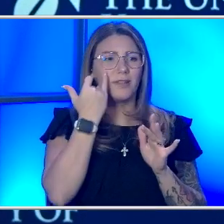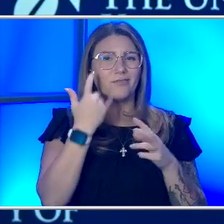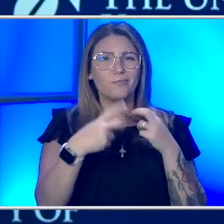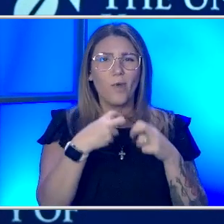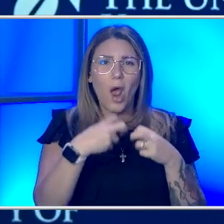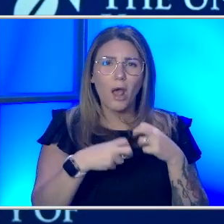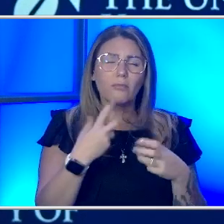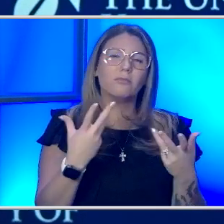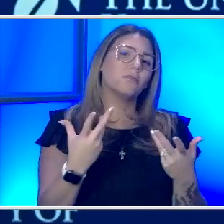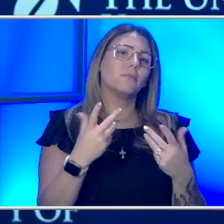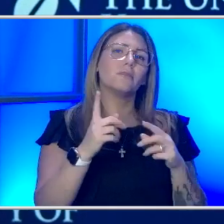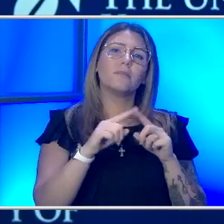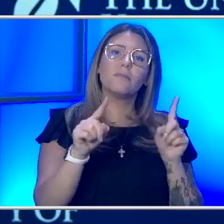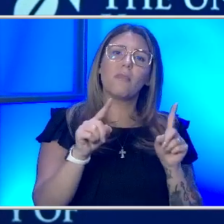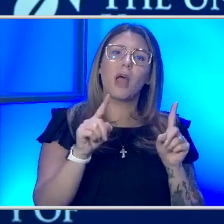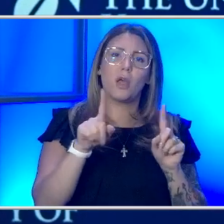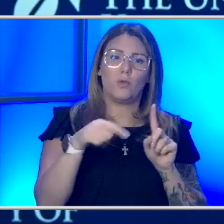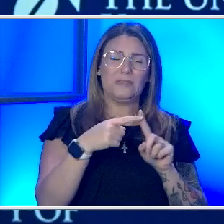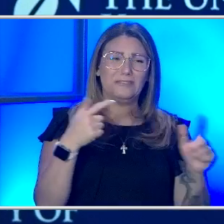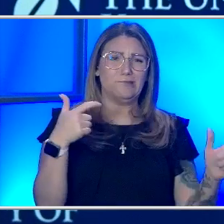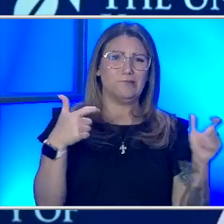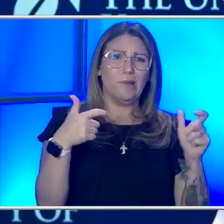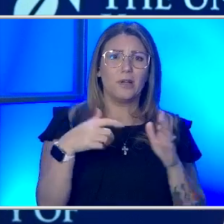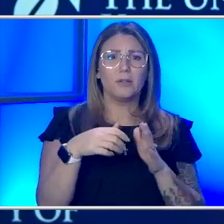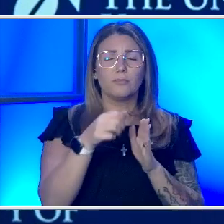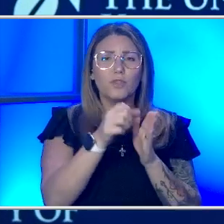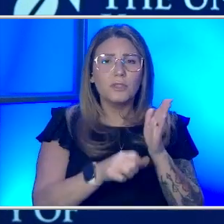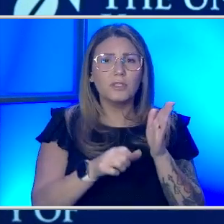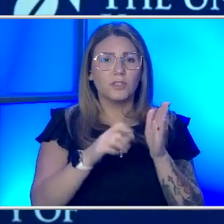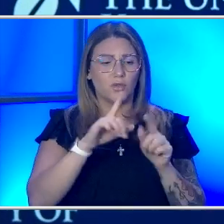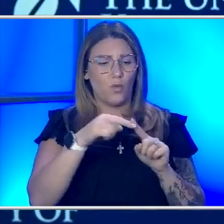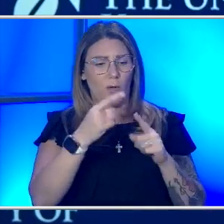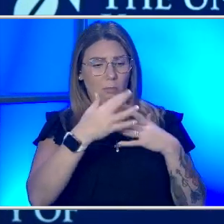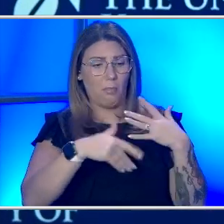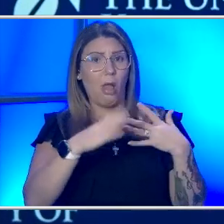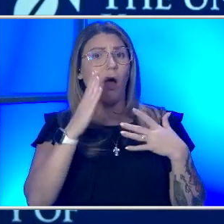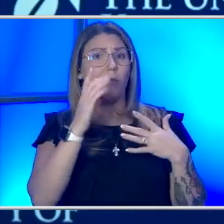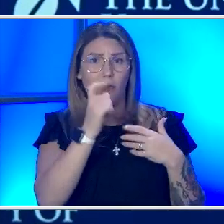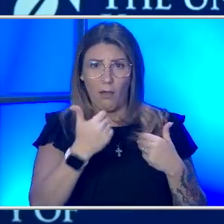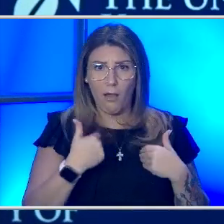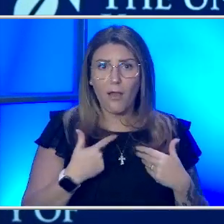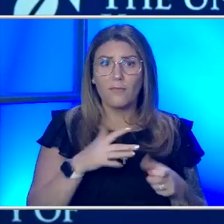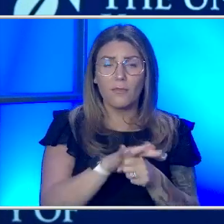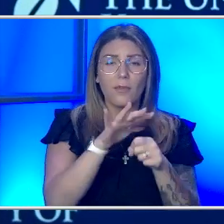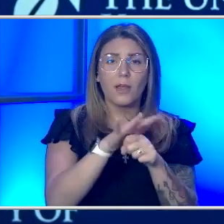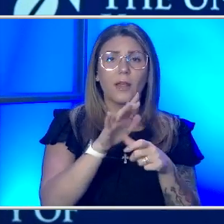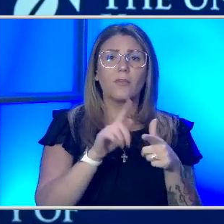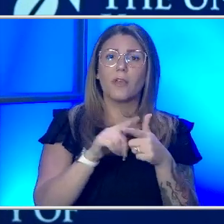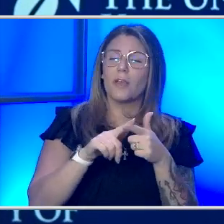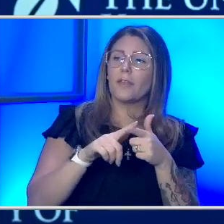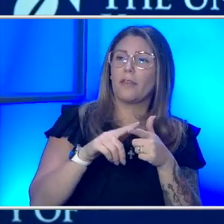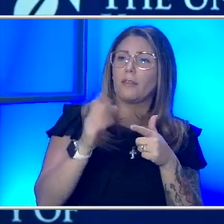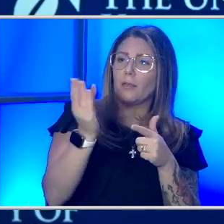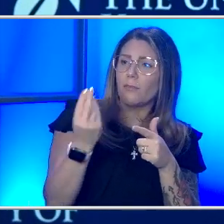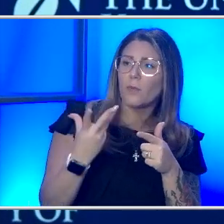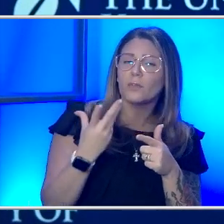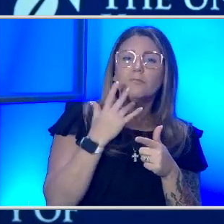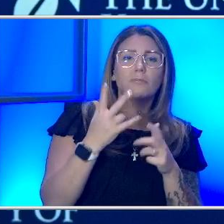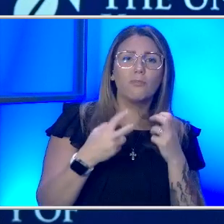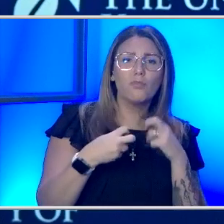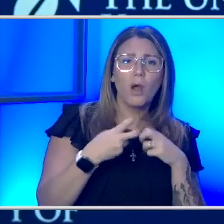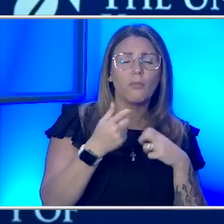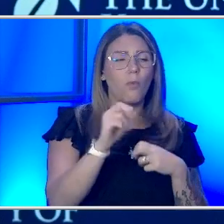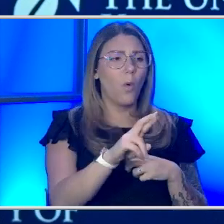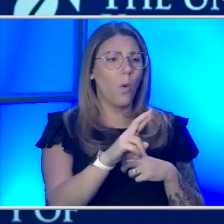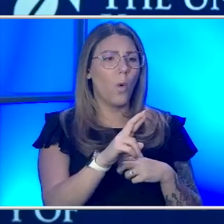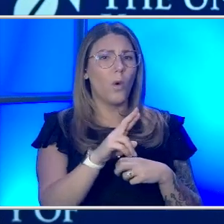bigger procedures where we know there's been blood loss, we usually have communication to the blood bank, and then they come back to us and say there's a problem, or we have low